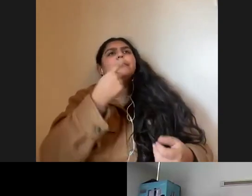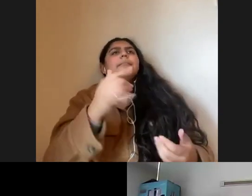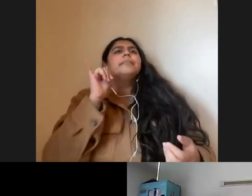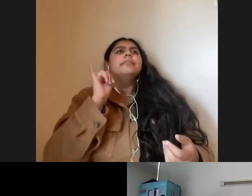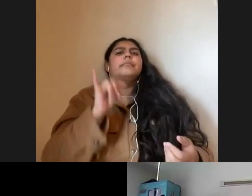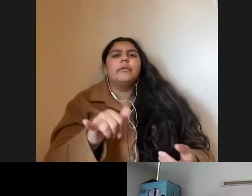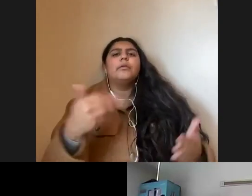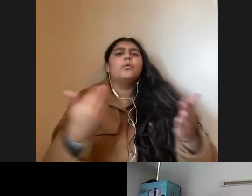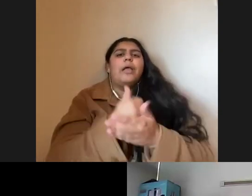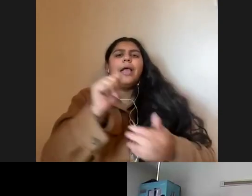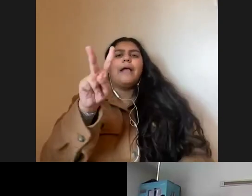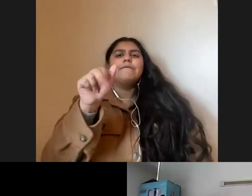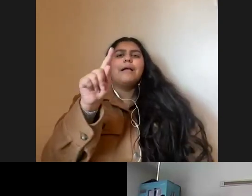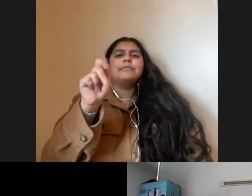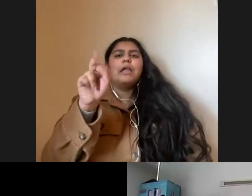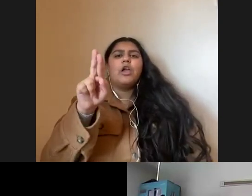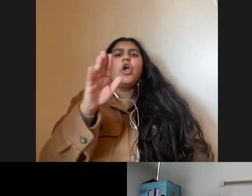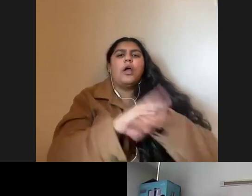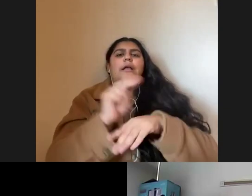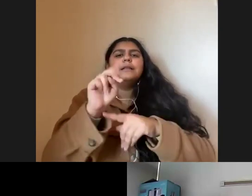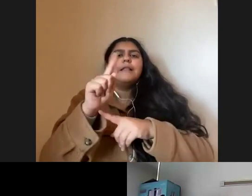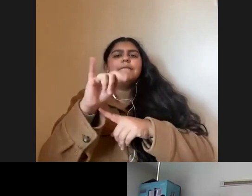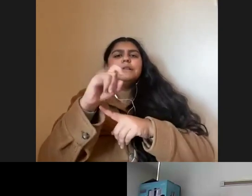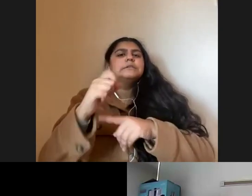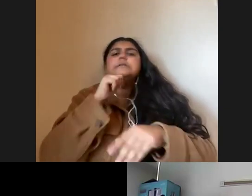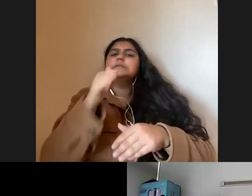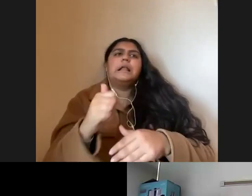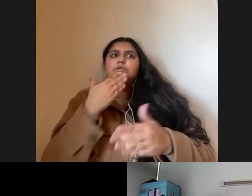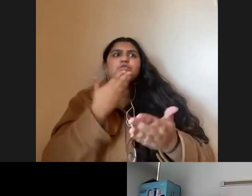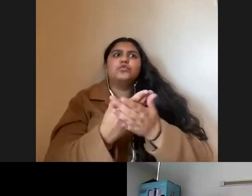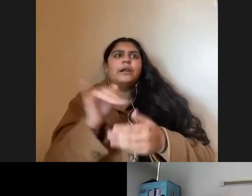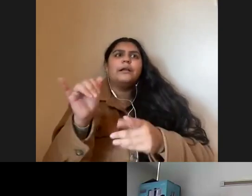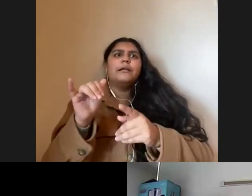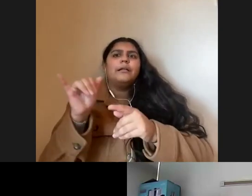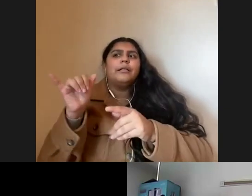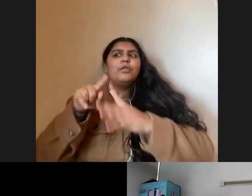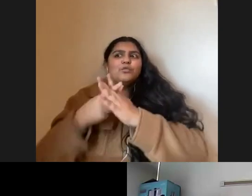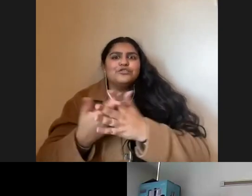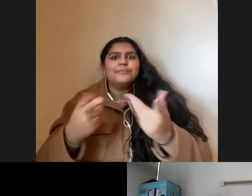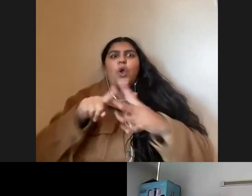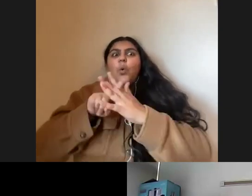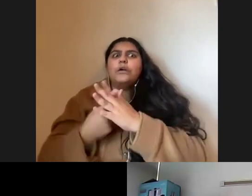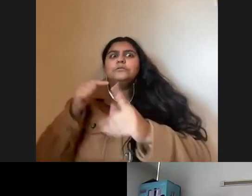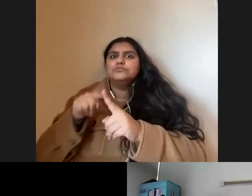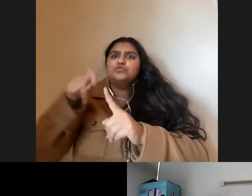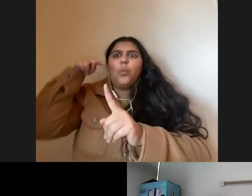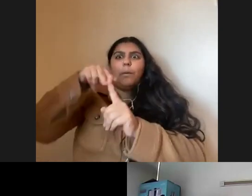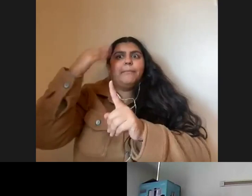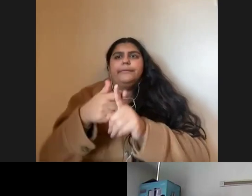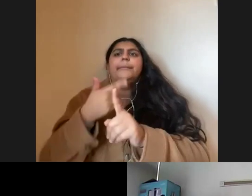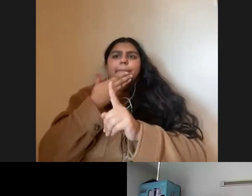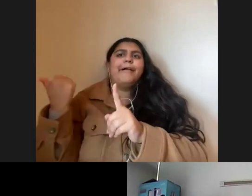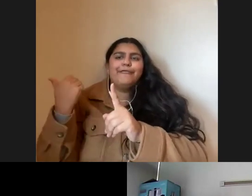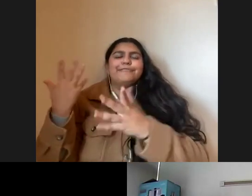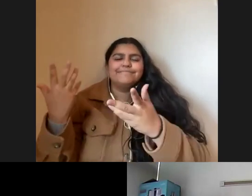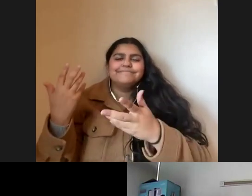the new Avatar show on Netflix is not as good as the original, and that you should watch the original because it's better.